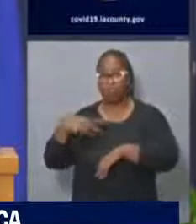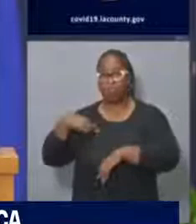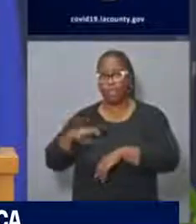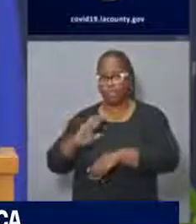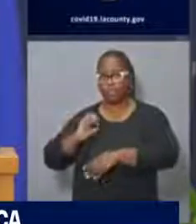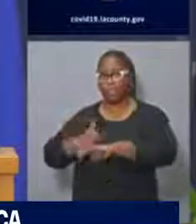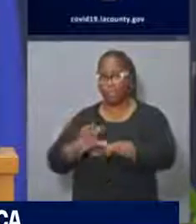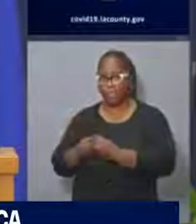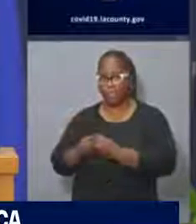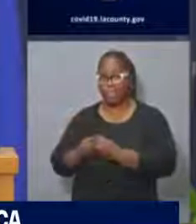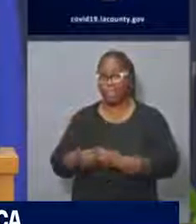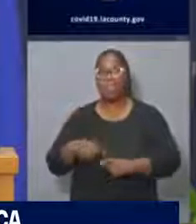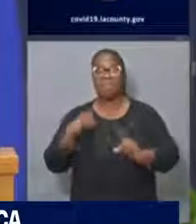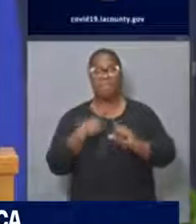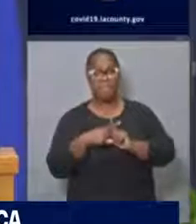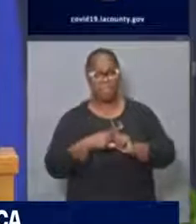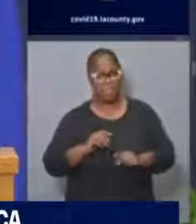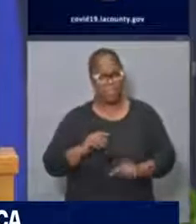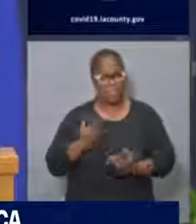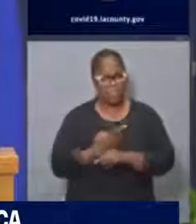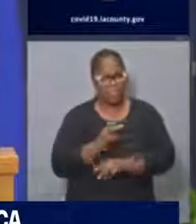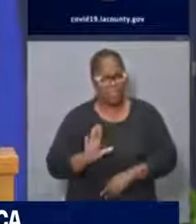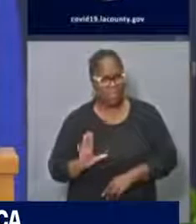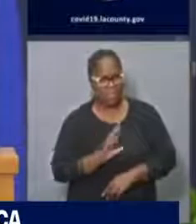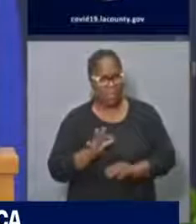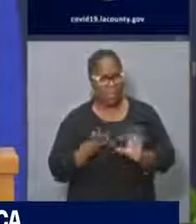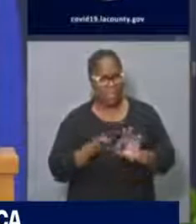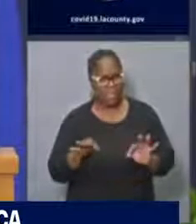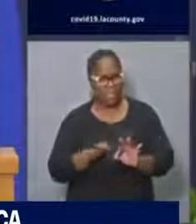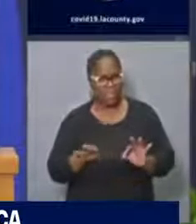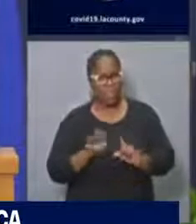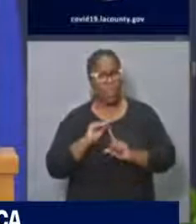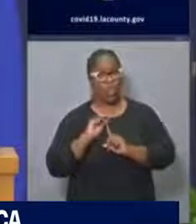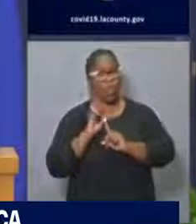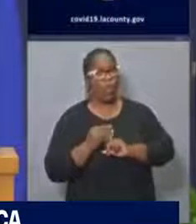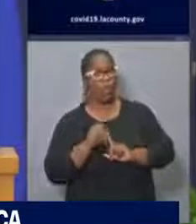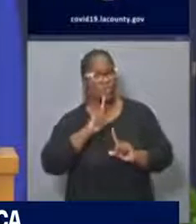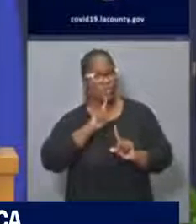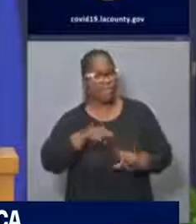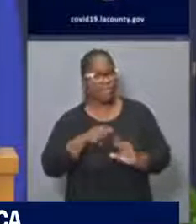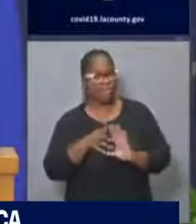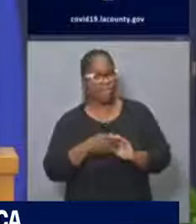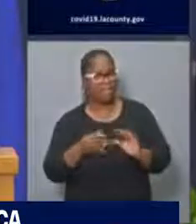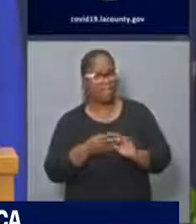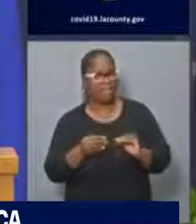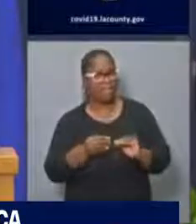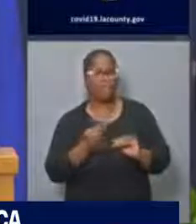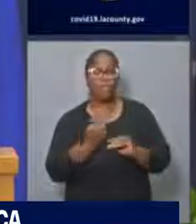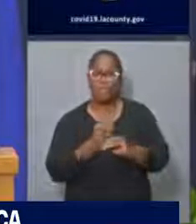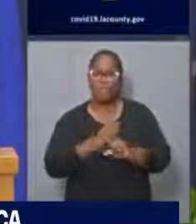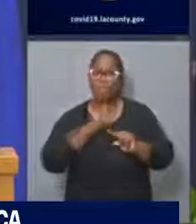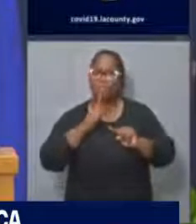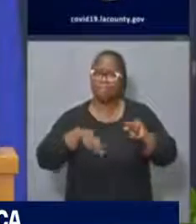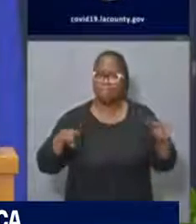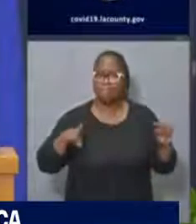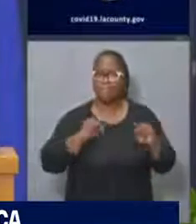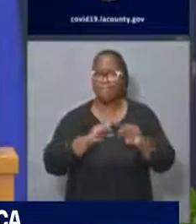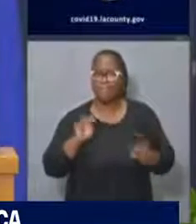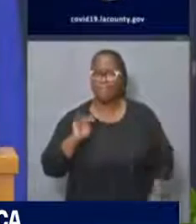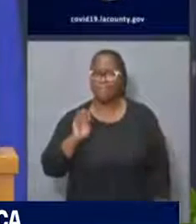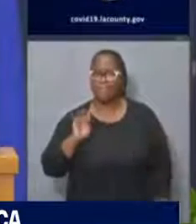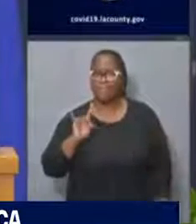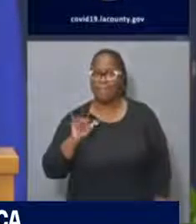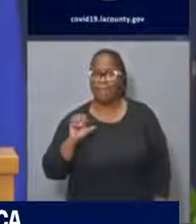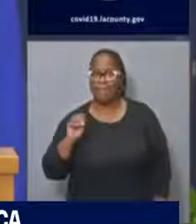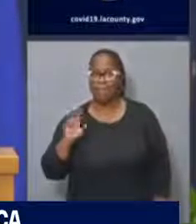organizations, as well as in-language and culturally responsive messaging via several media outlets,